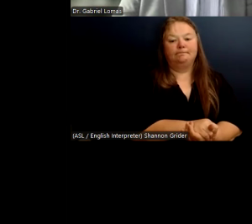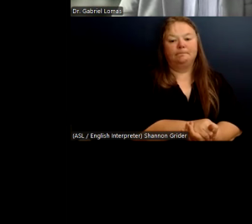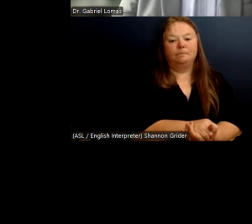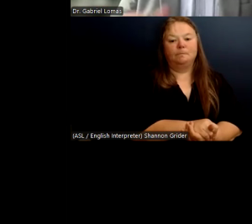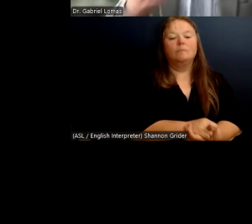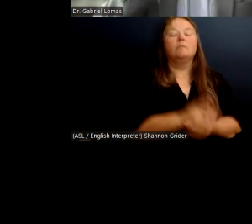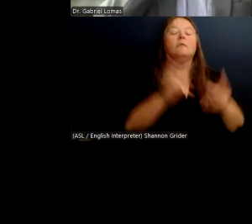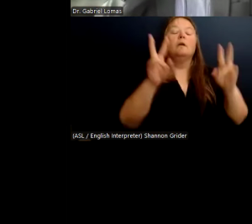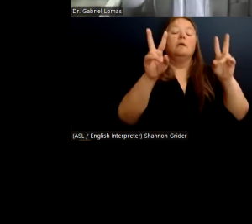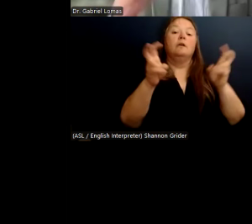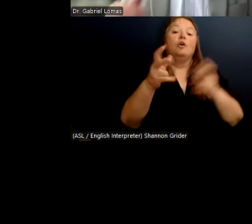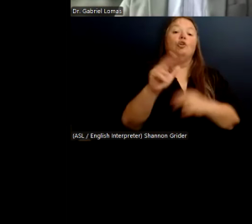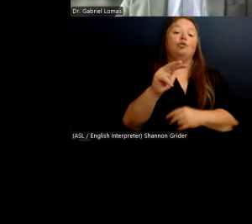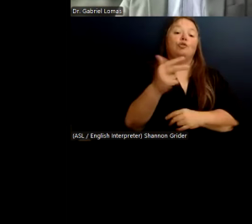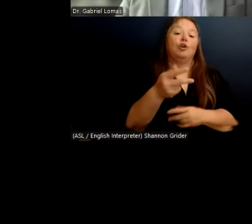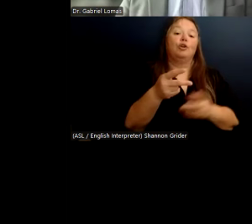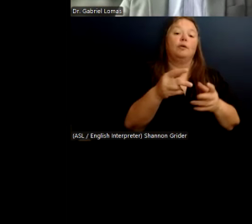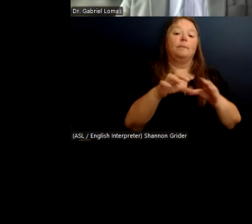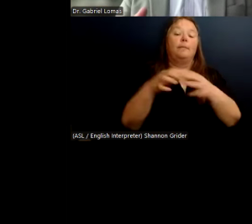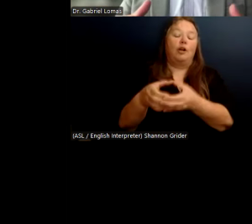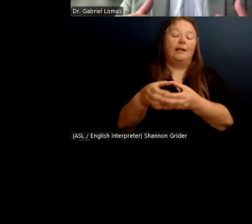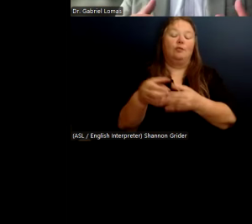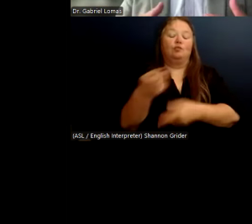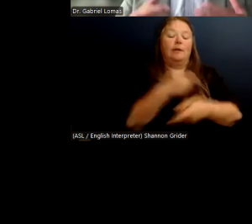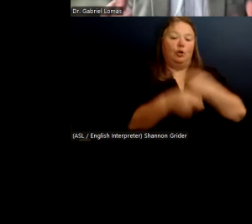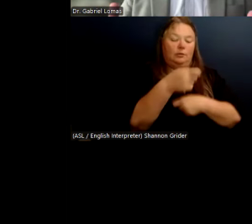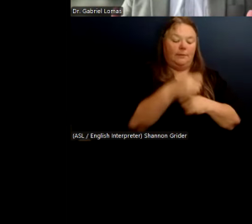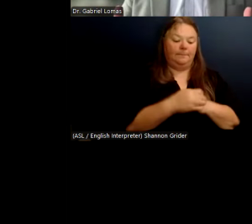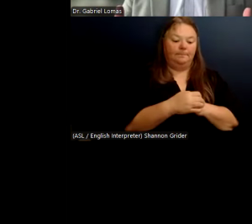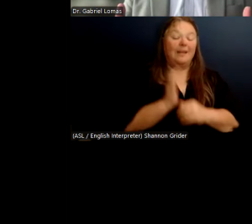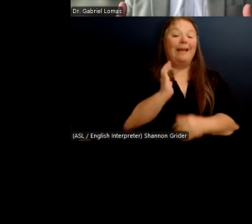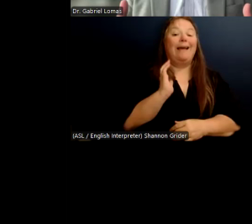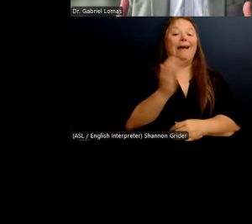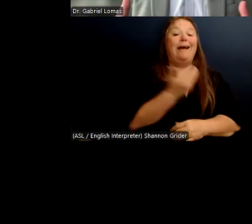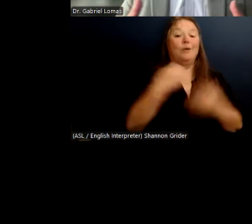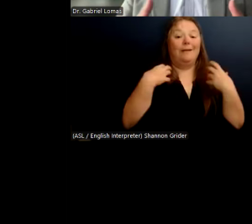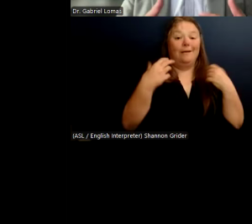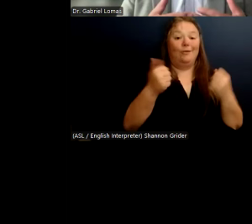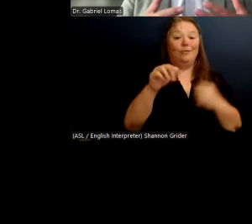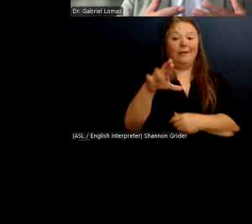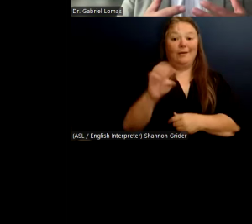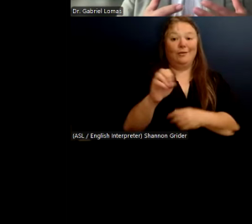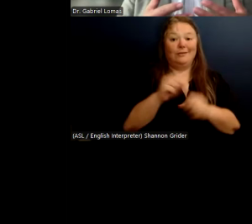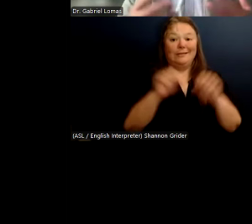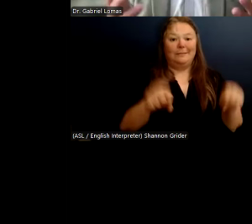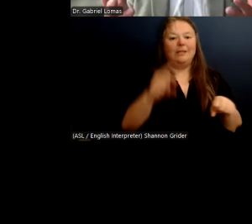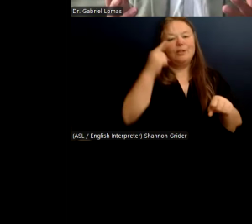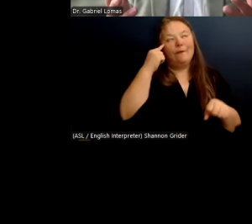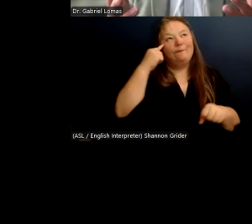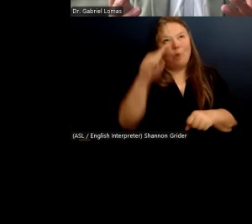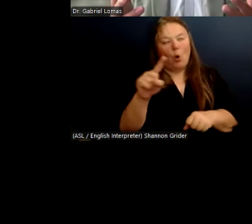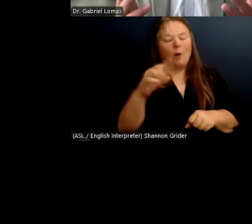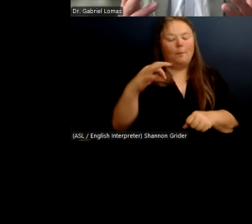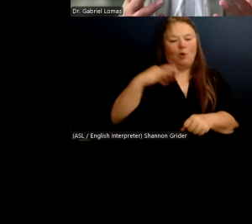Third-party reimbursement is another problem. Our healthcare system is designed as a for-profit system, and I don't really want this to be like a